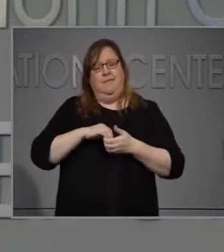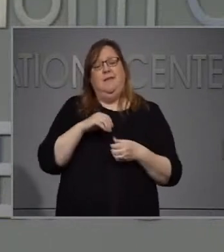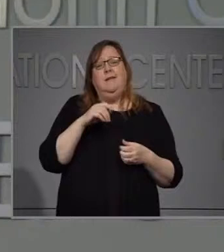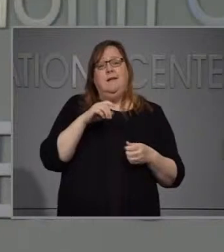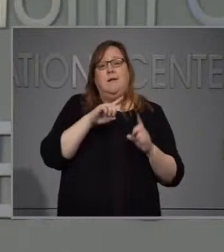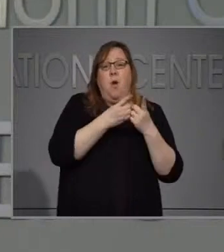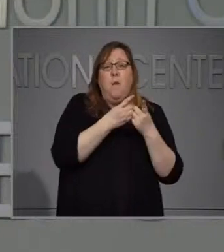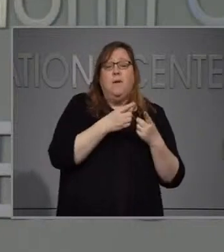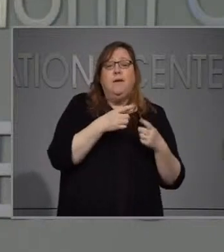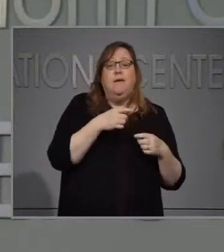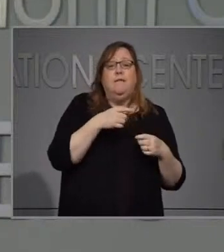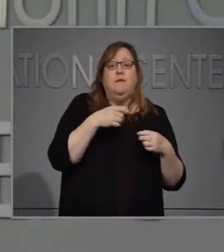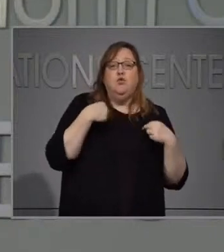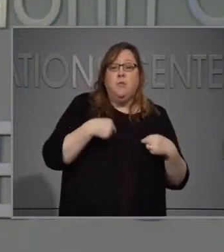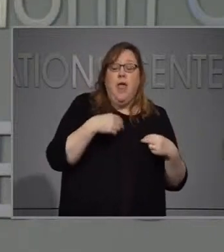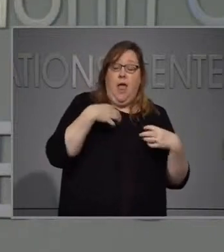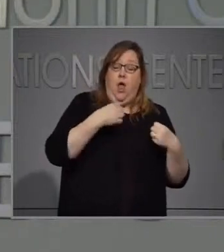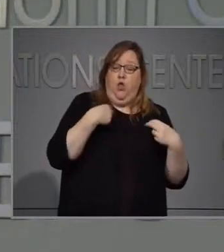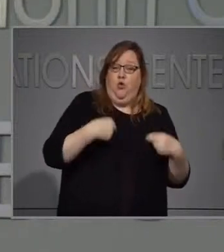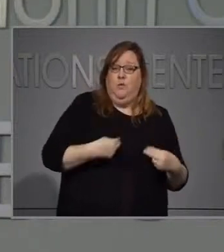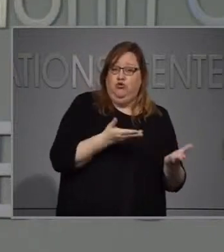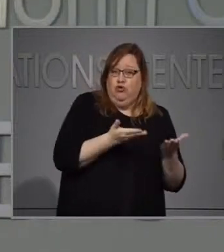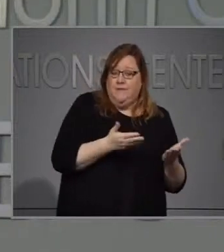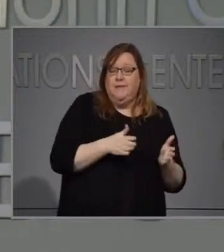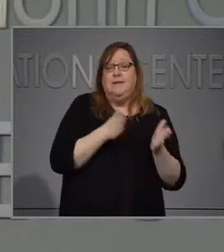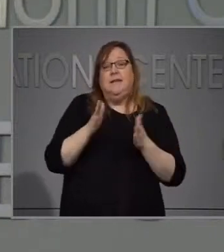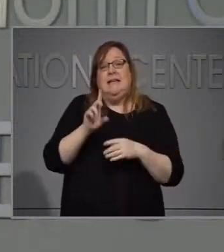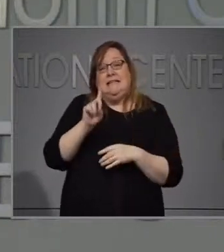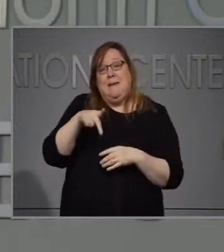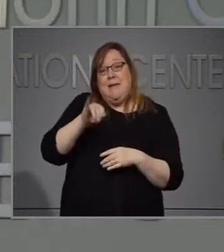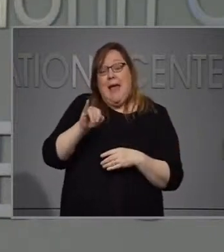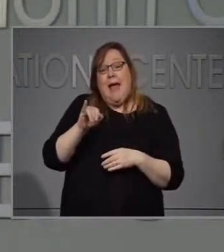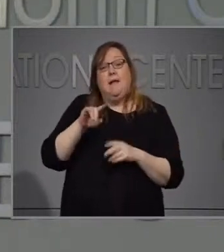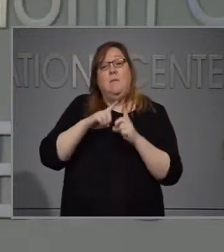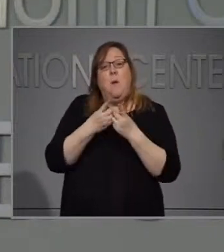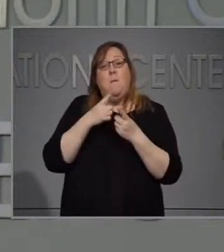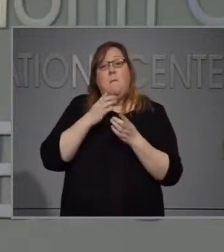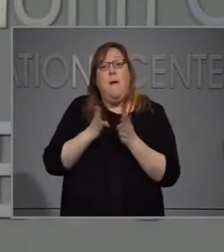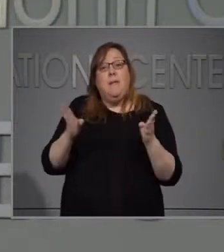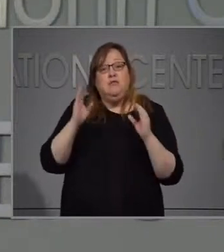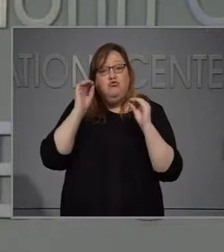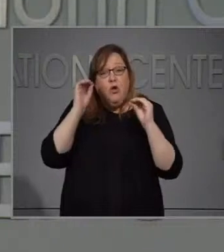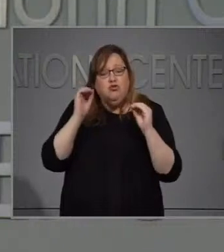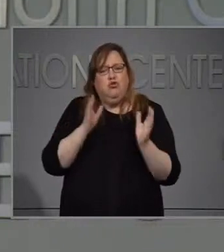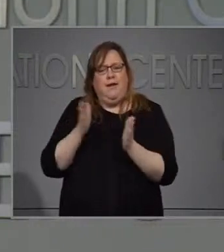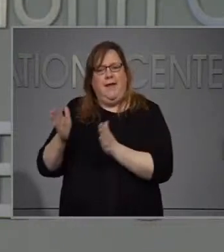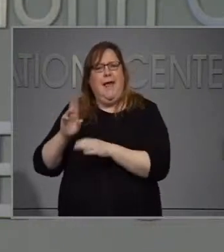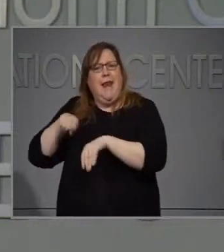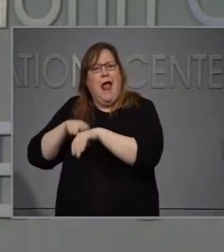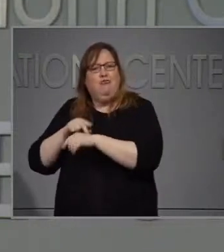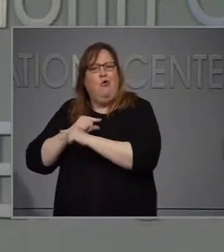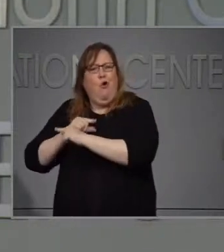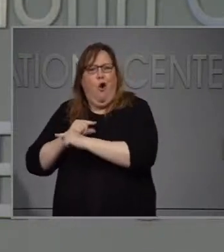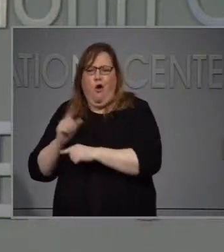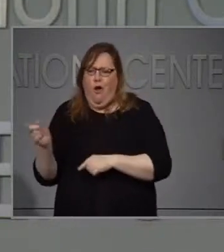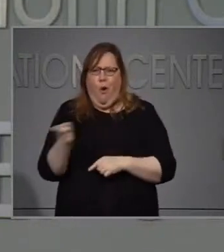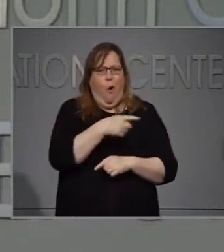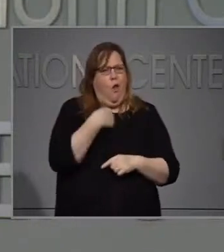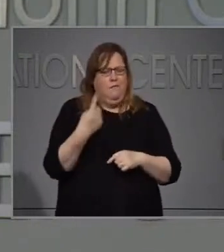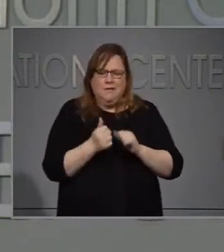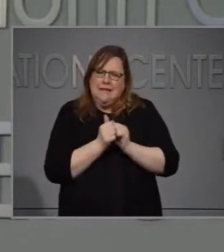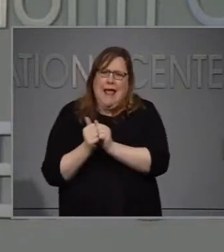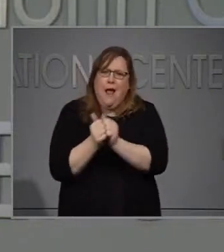and the North Carolina National Guard who worked so hard to make it a success. School nurses and other school health